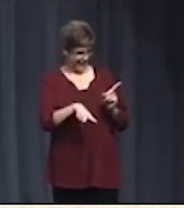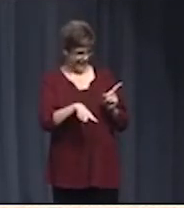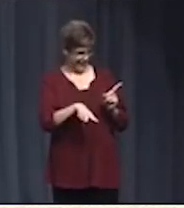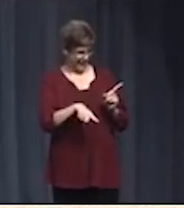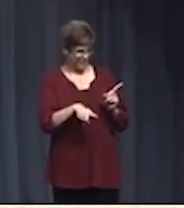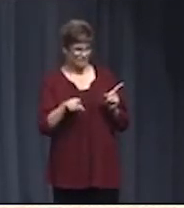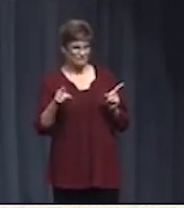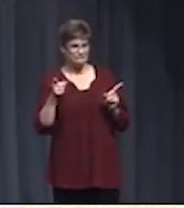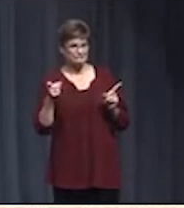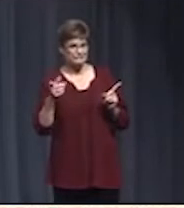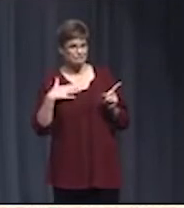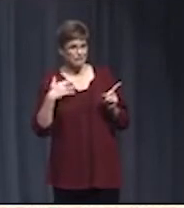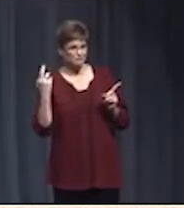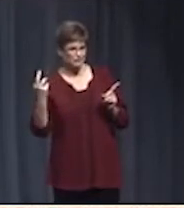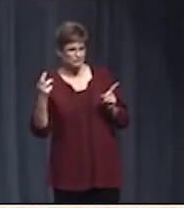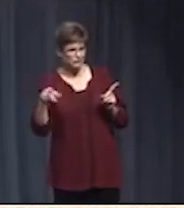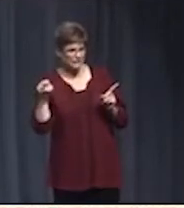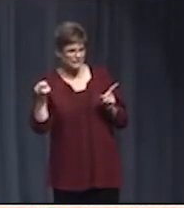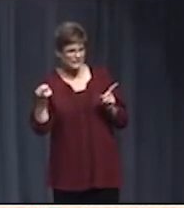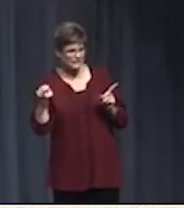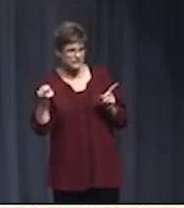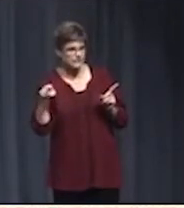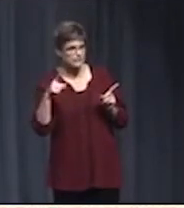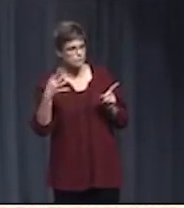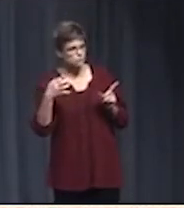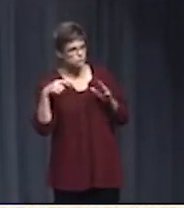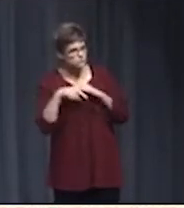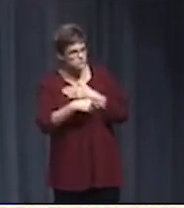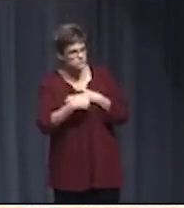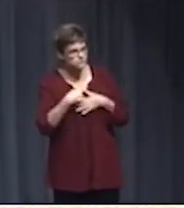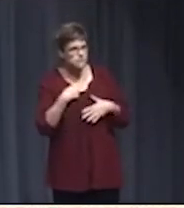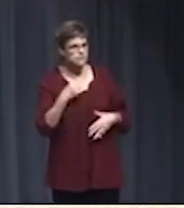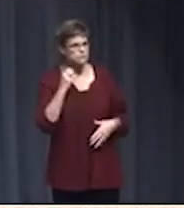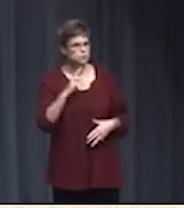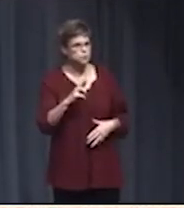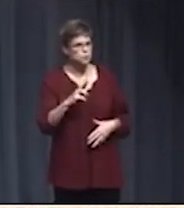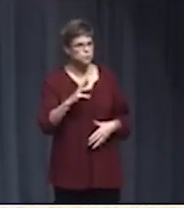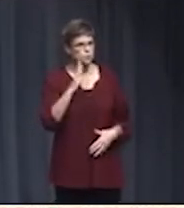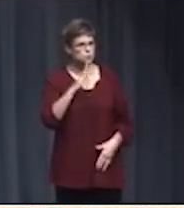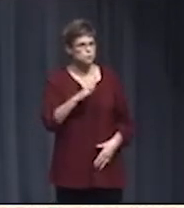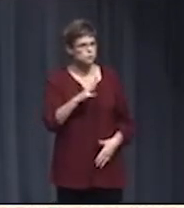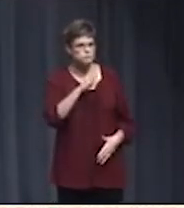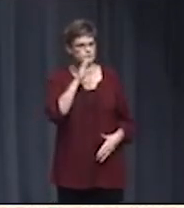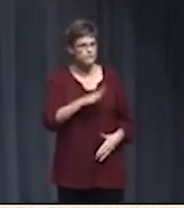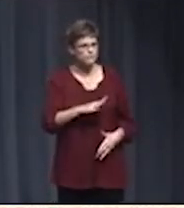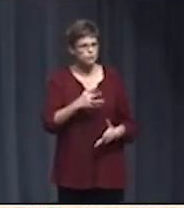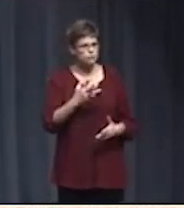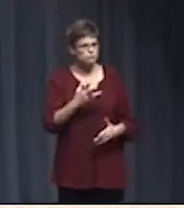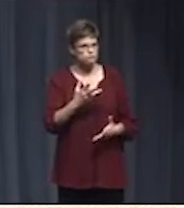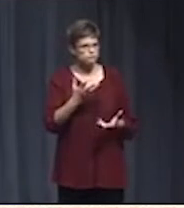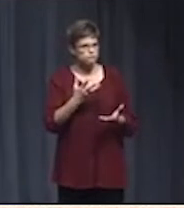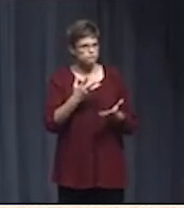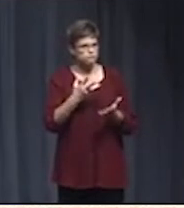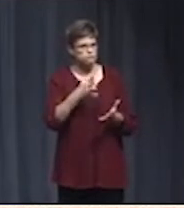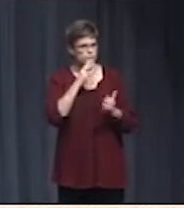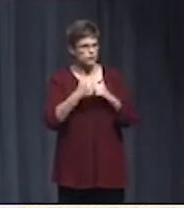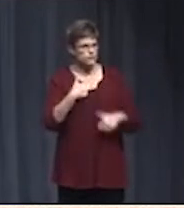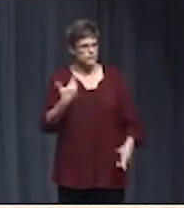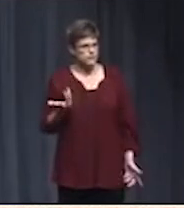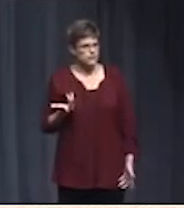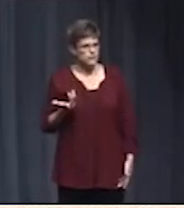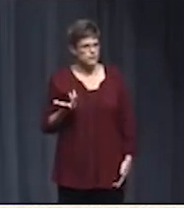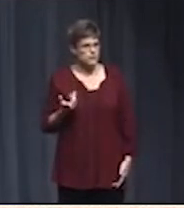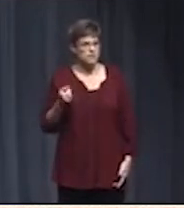is my best friend we're talking about. He will either want to kill me or he will never speak to me again. And he